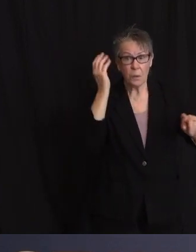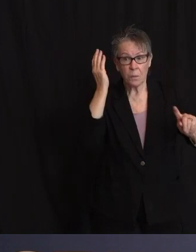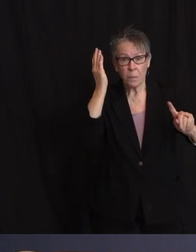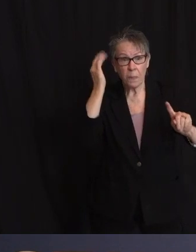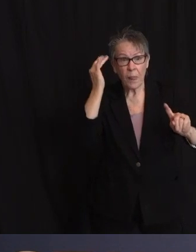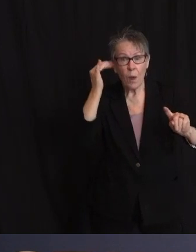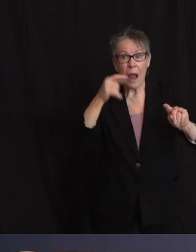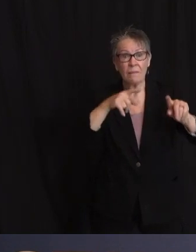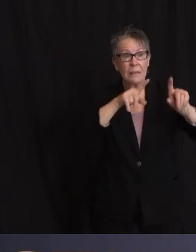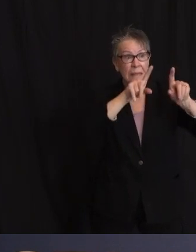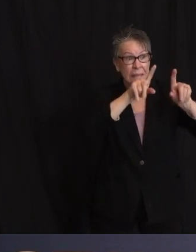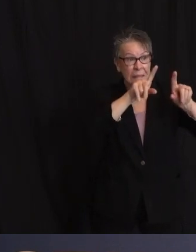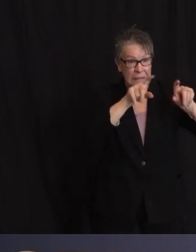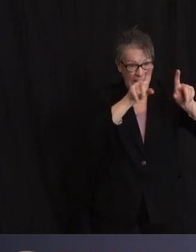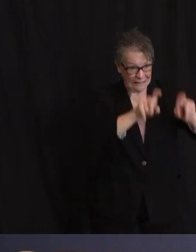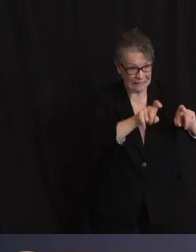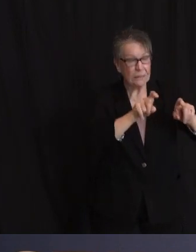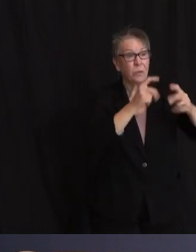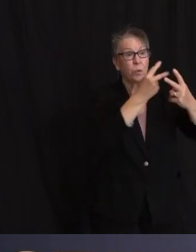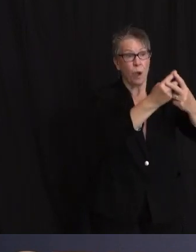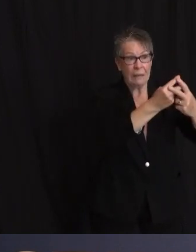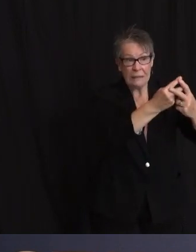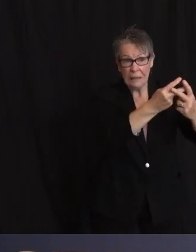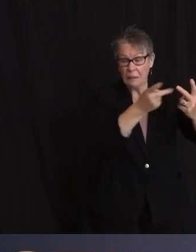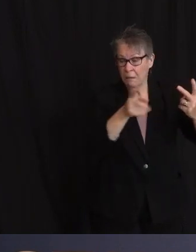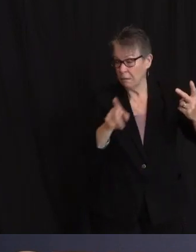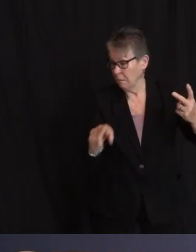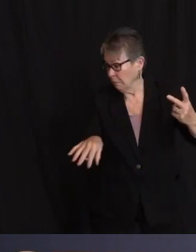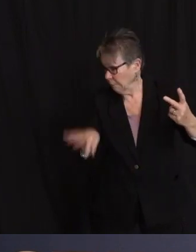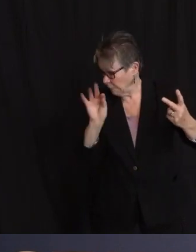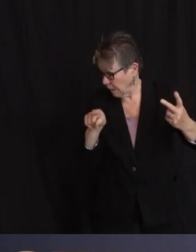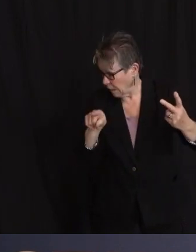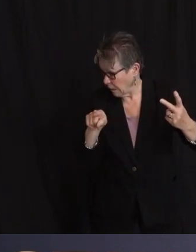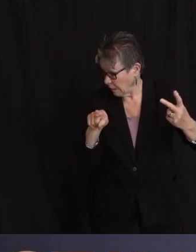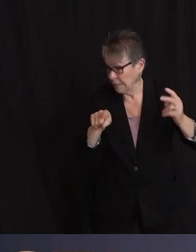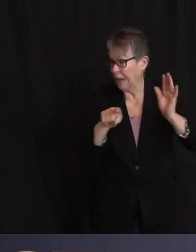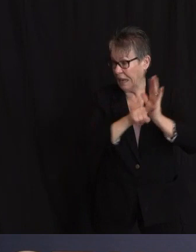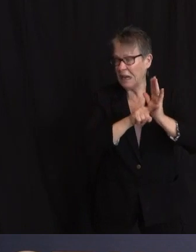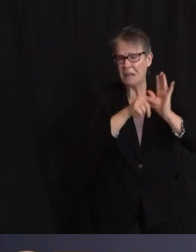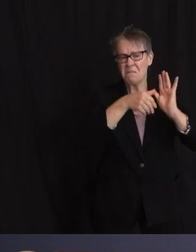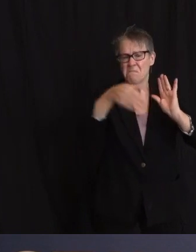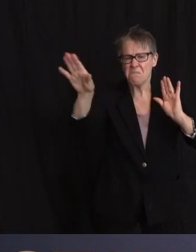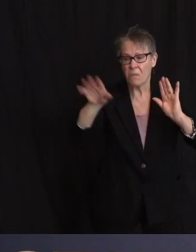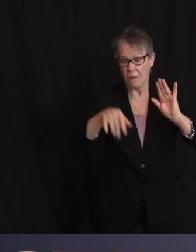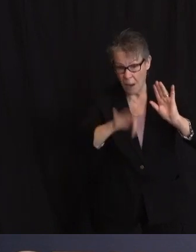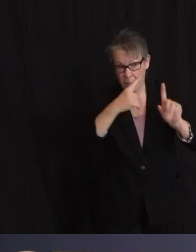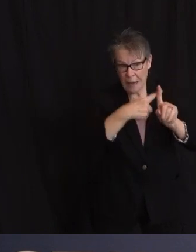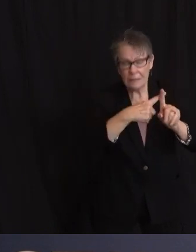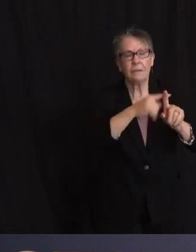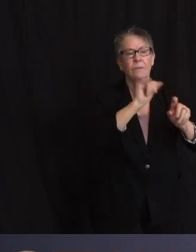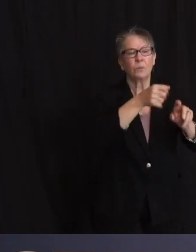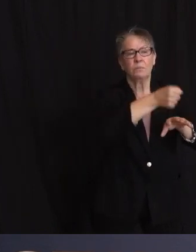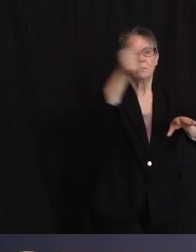quarantine asymptomatic, the field is a place where more than likely they could